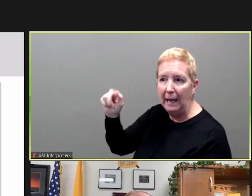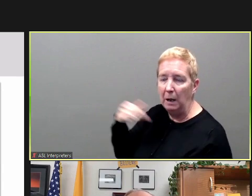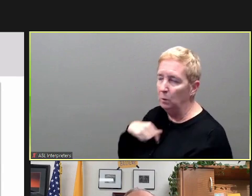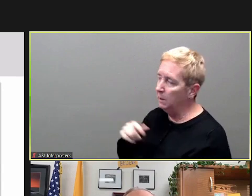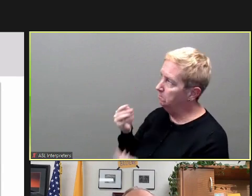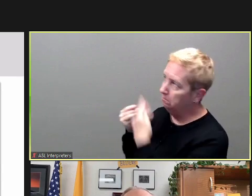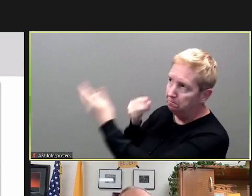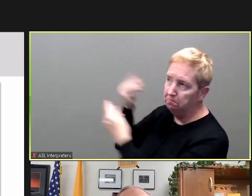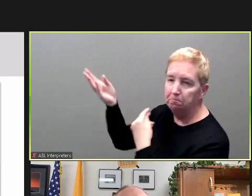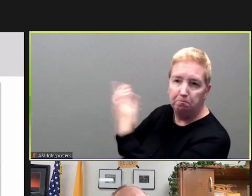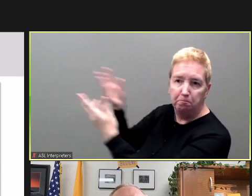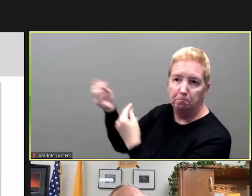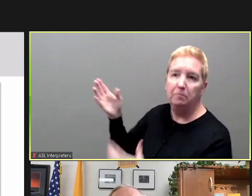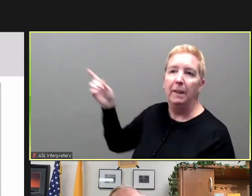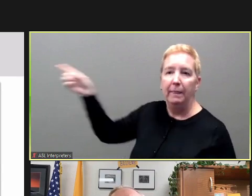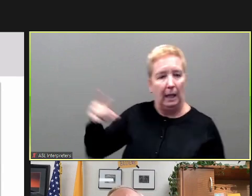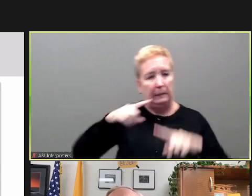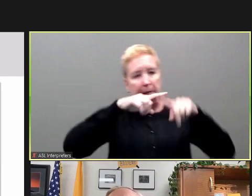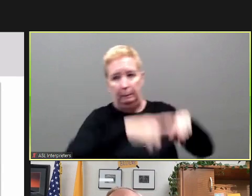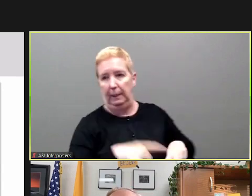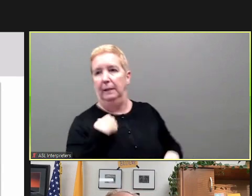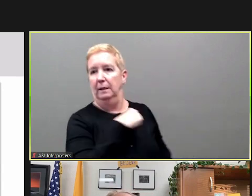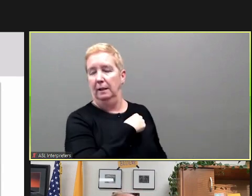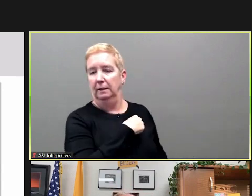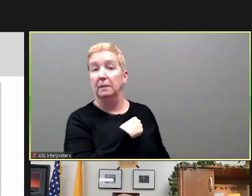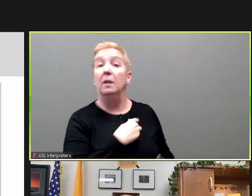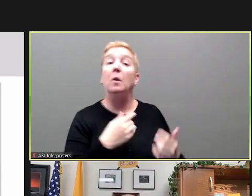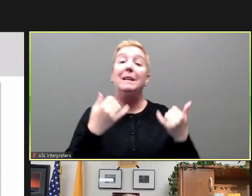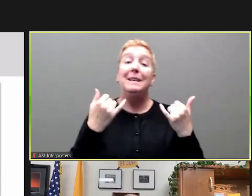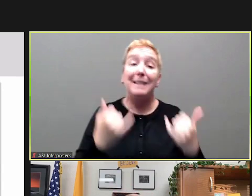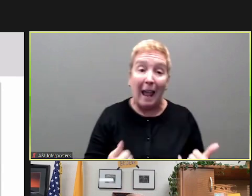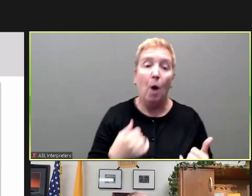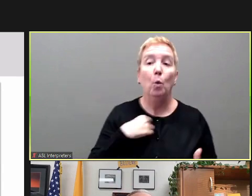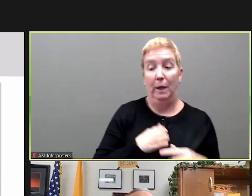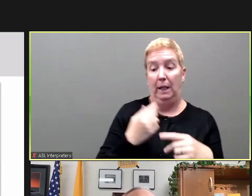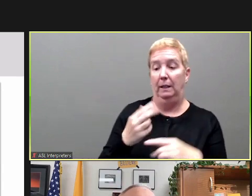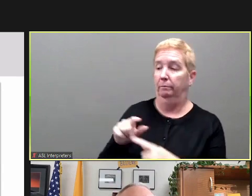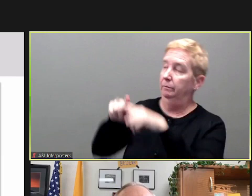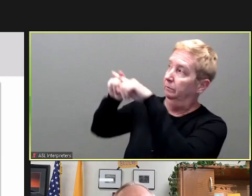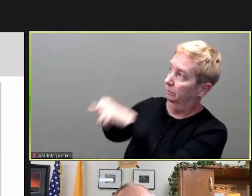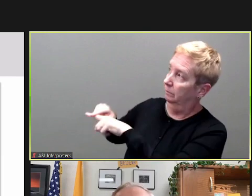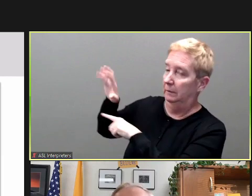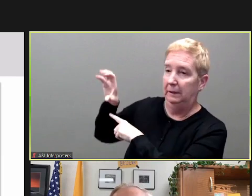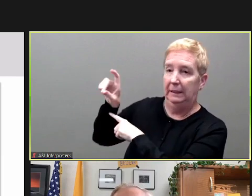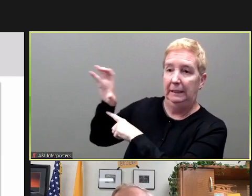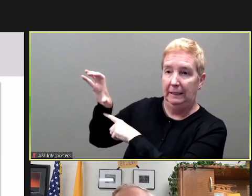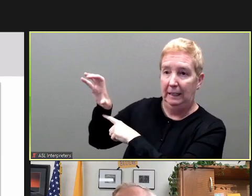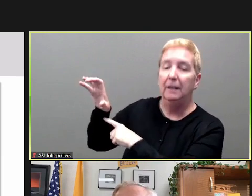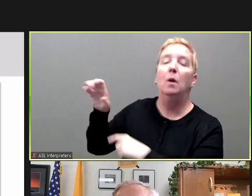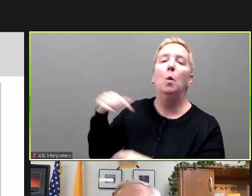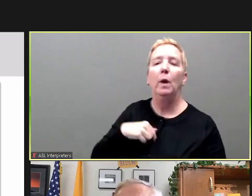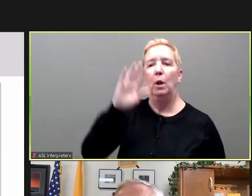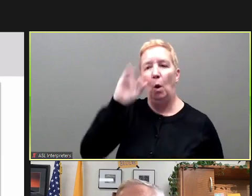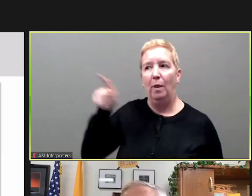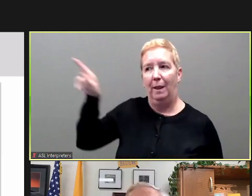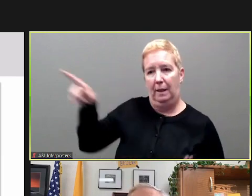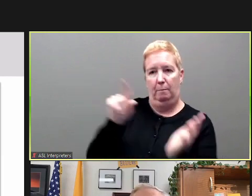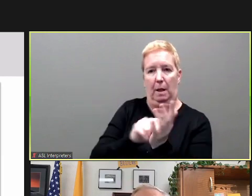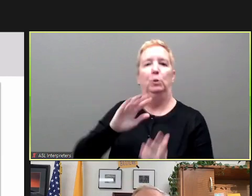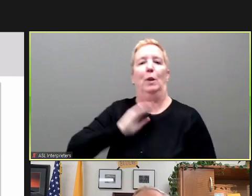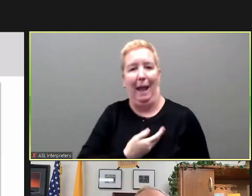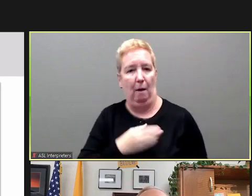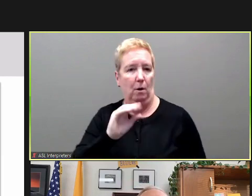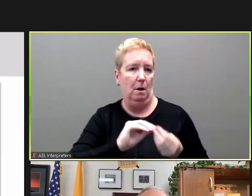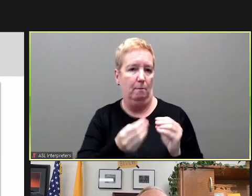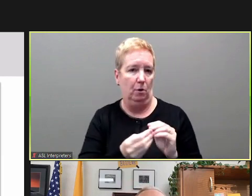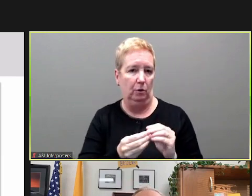you to the CDC website, it's because we know that they have all of our data and they're publishing it accurately. So that was a great moment. She's